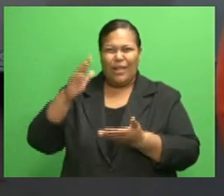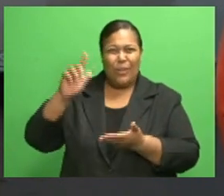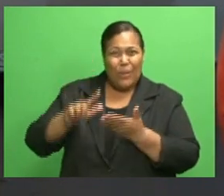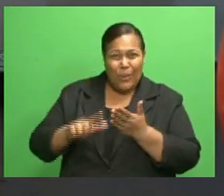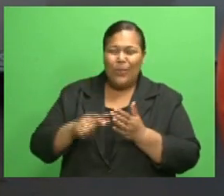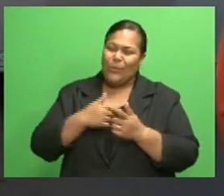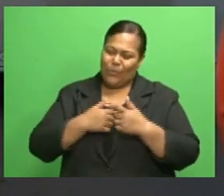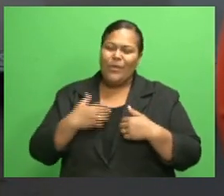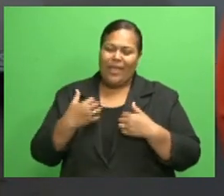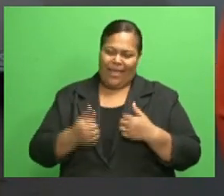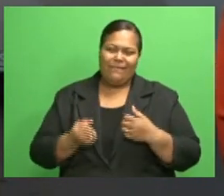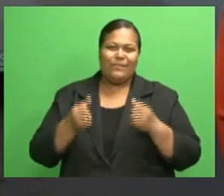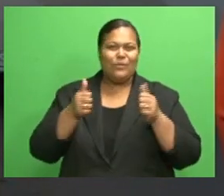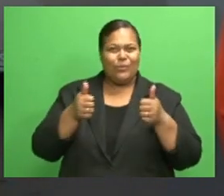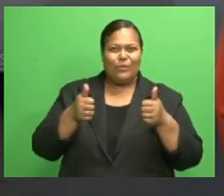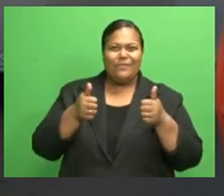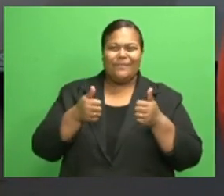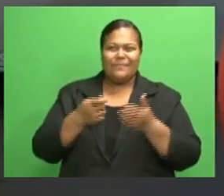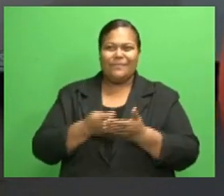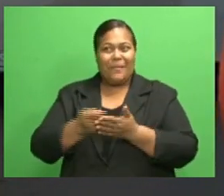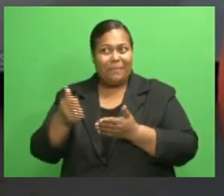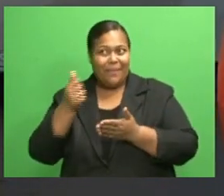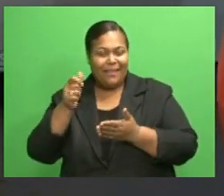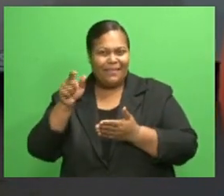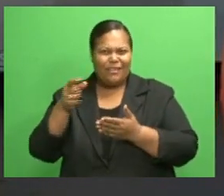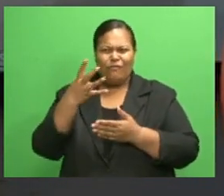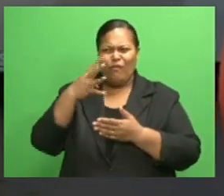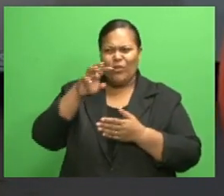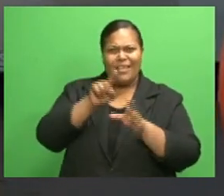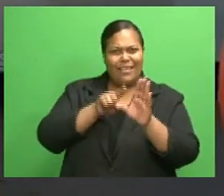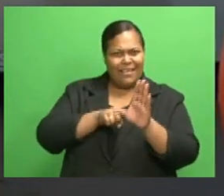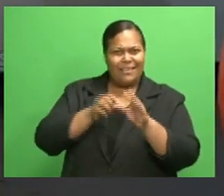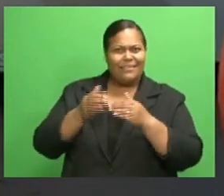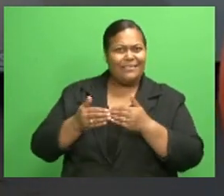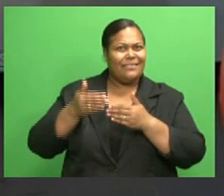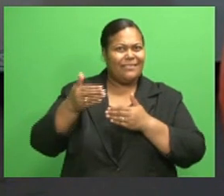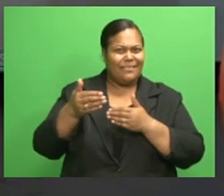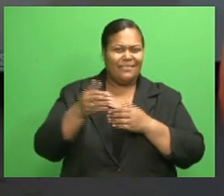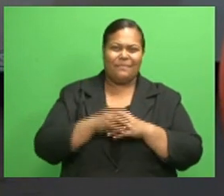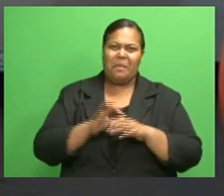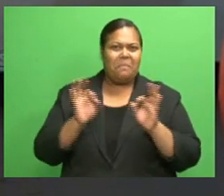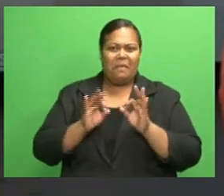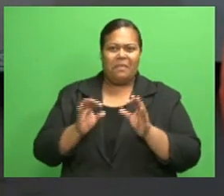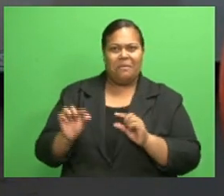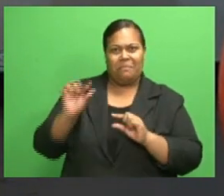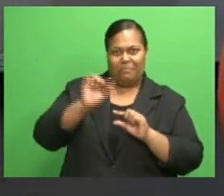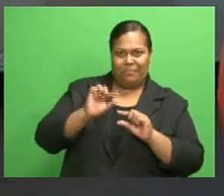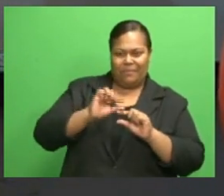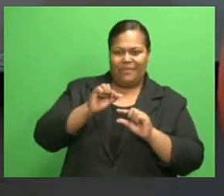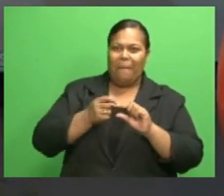good repayment terms around 40 years, almost zero interest rates, and that